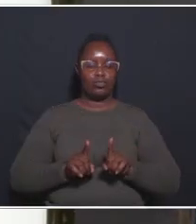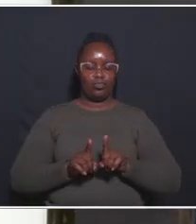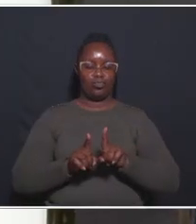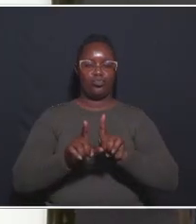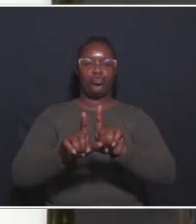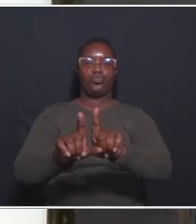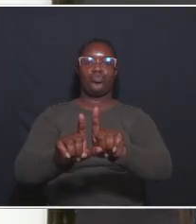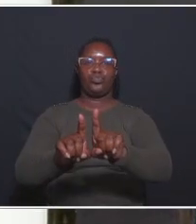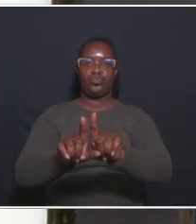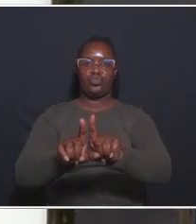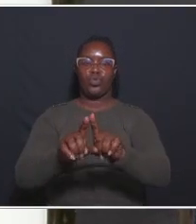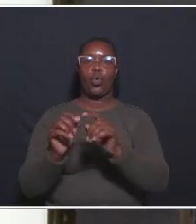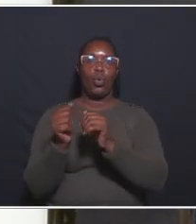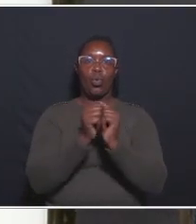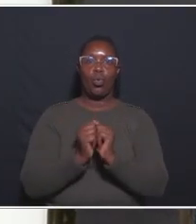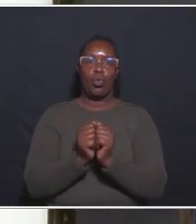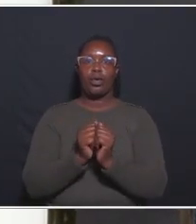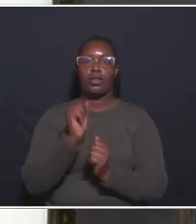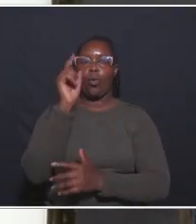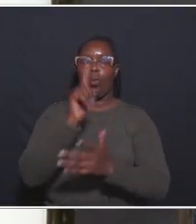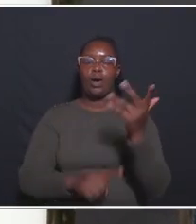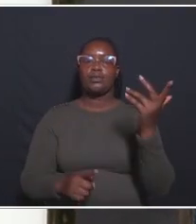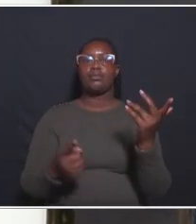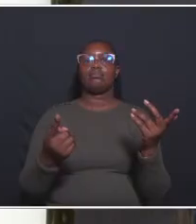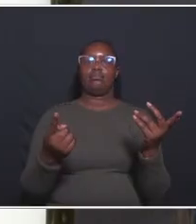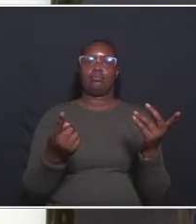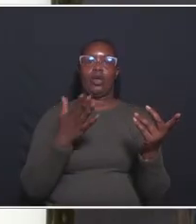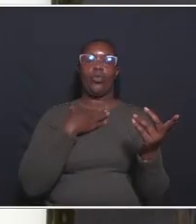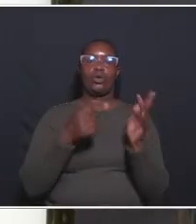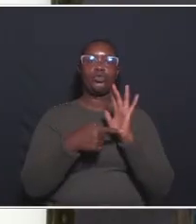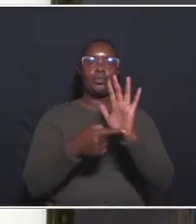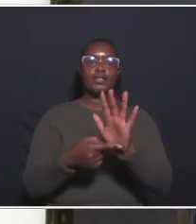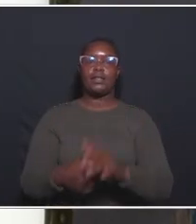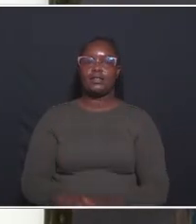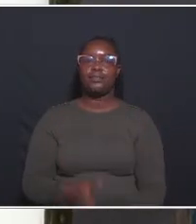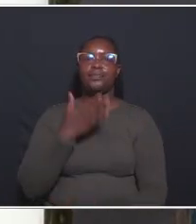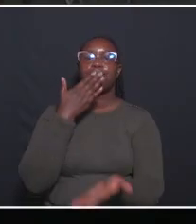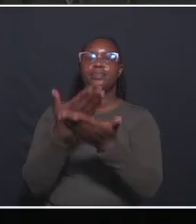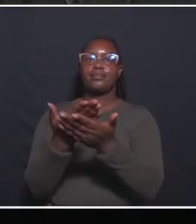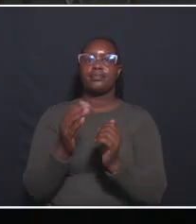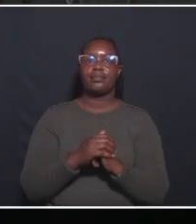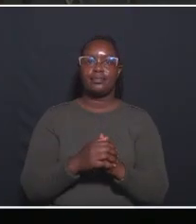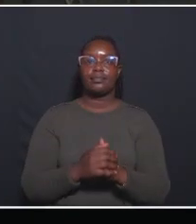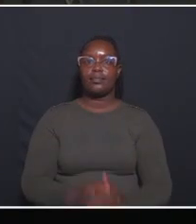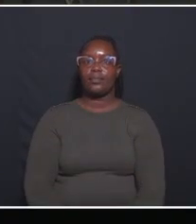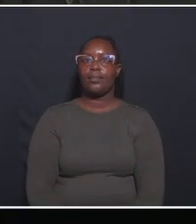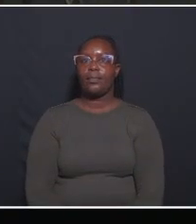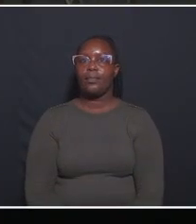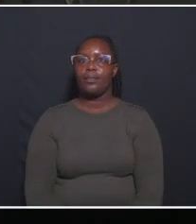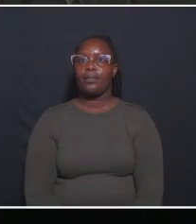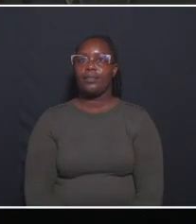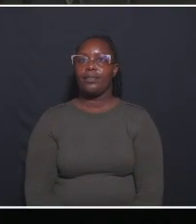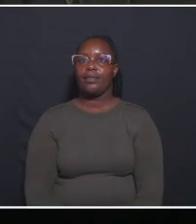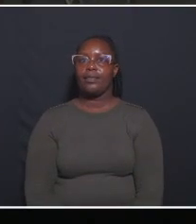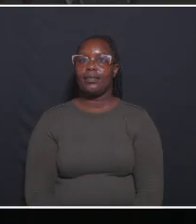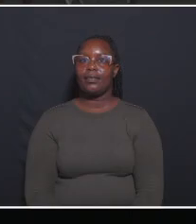what we were seeing? Thank you. So I'll be quick because there are very many questions